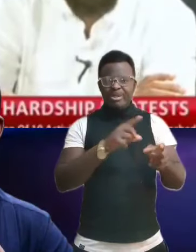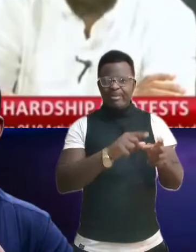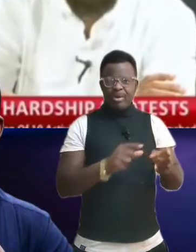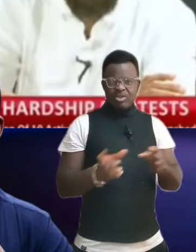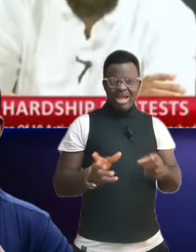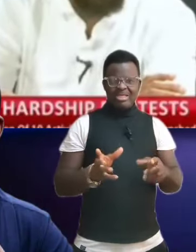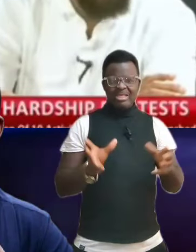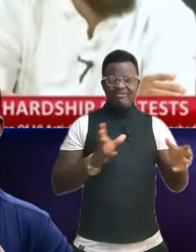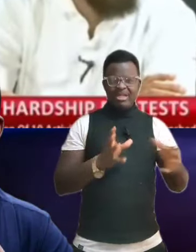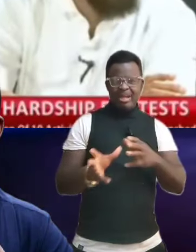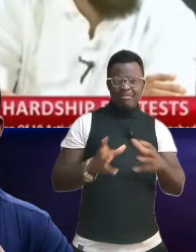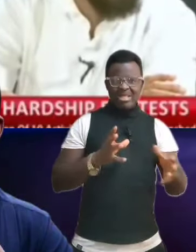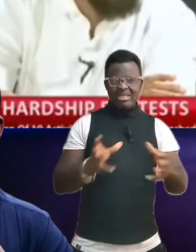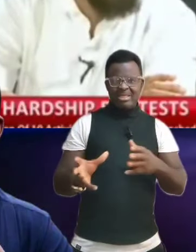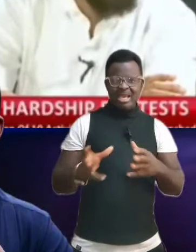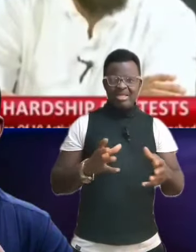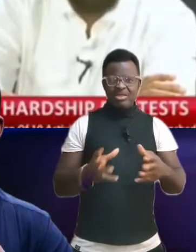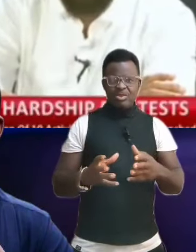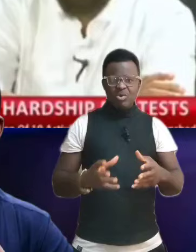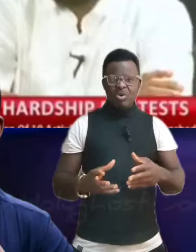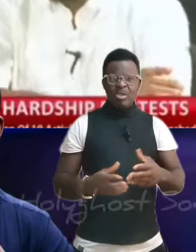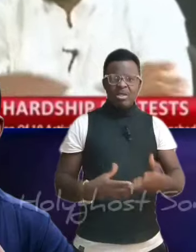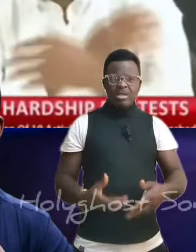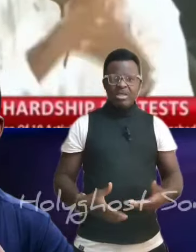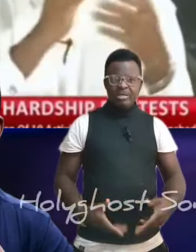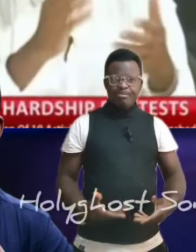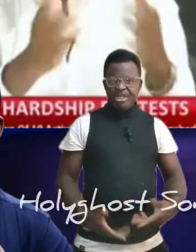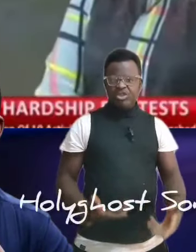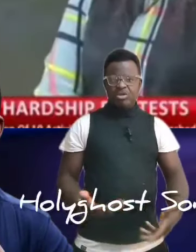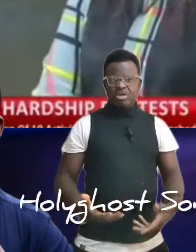them have been charged in the last 1 year. How do you know about that?